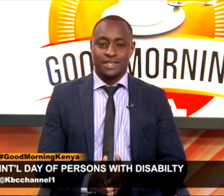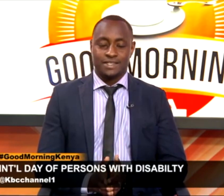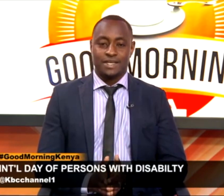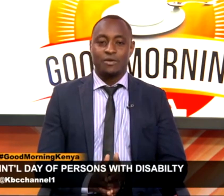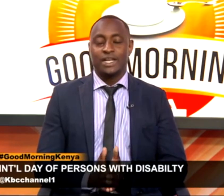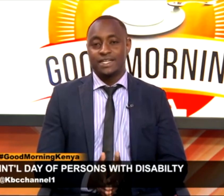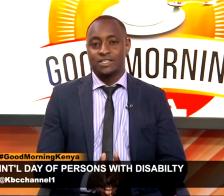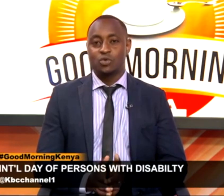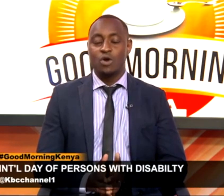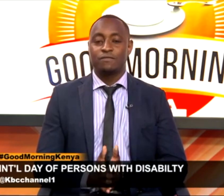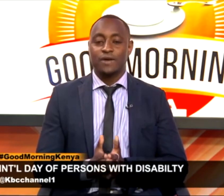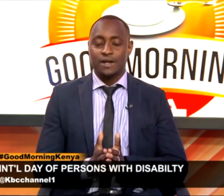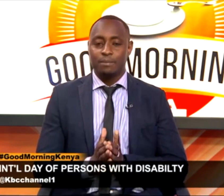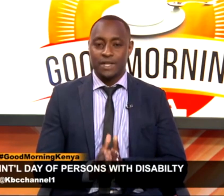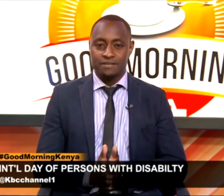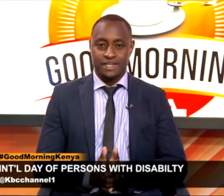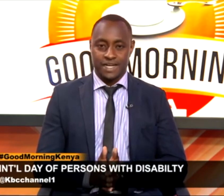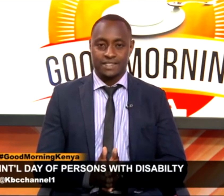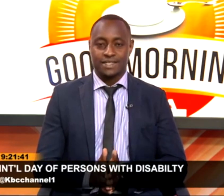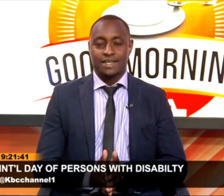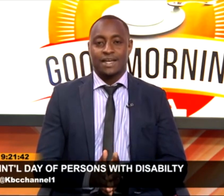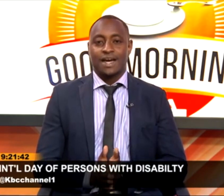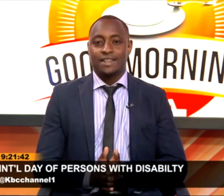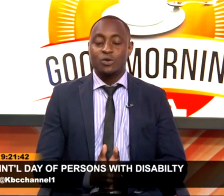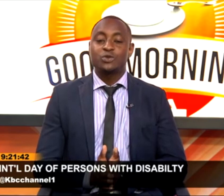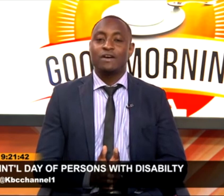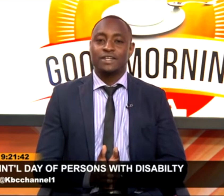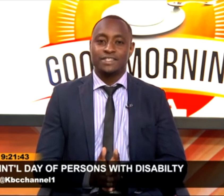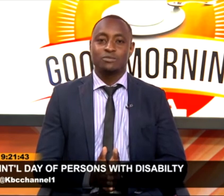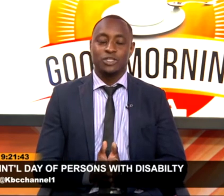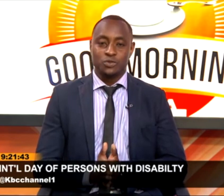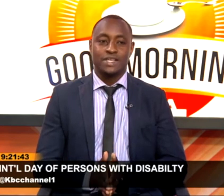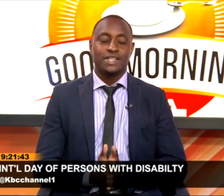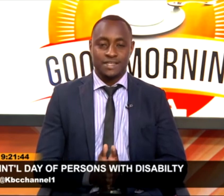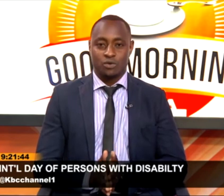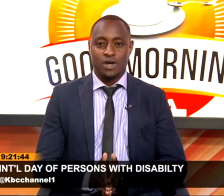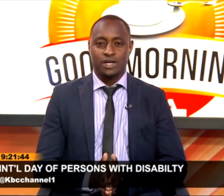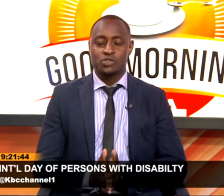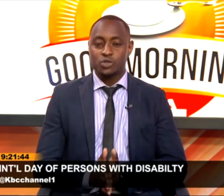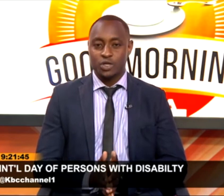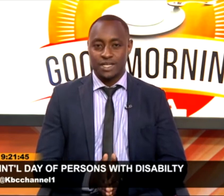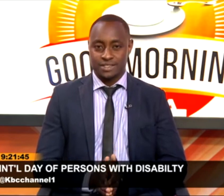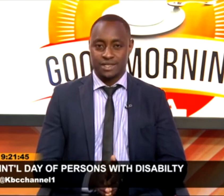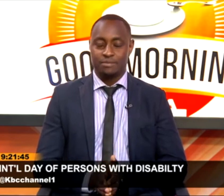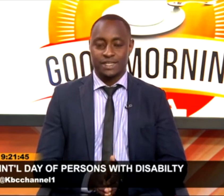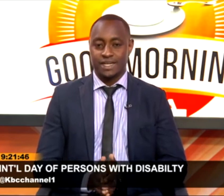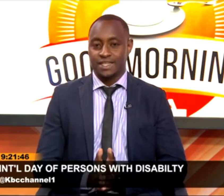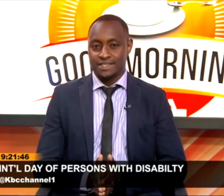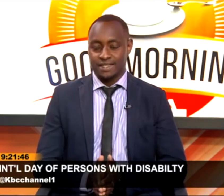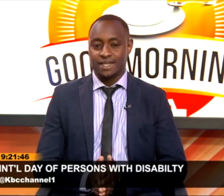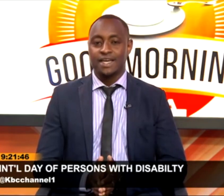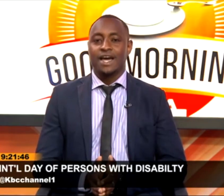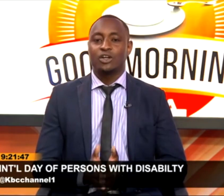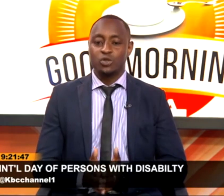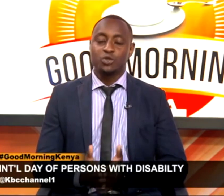our partners, our leaders who have believed in us, mm-hmm. and they also have a testimony to say this can work. So join us in celebrating